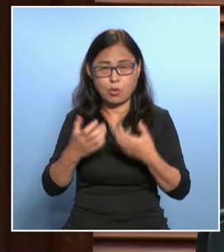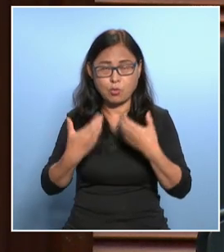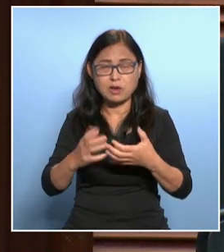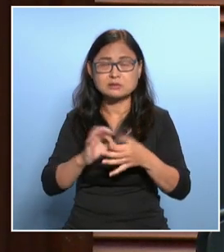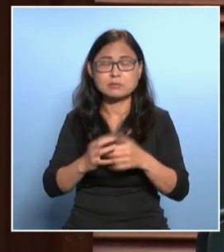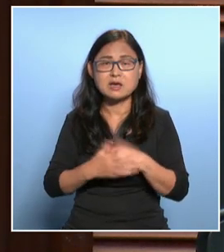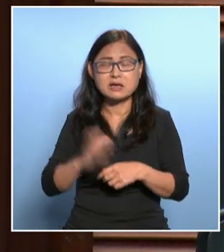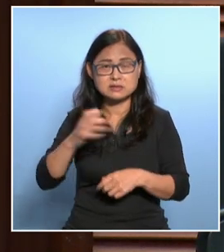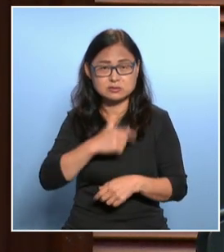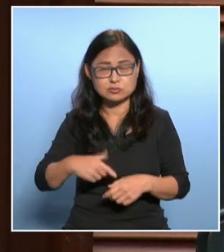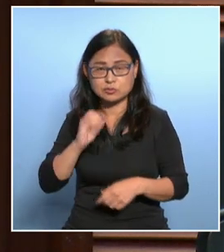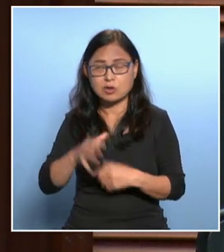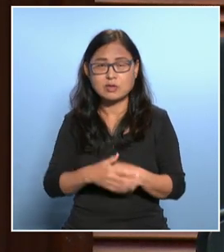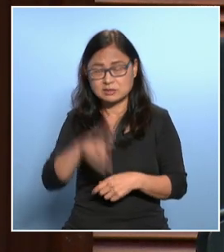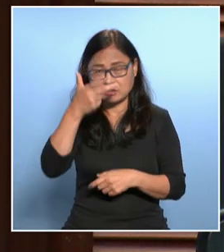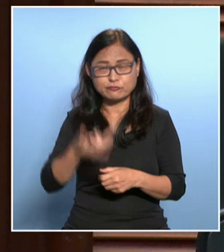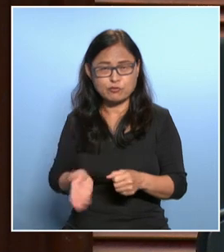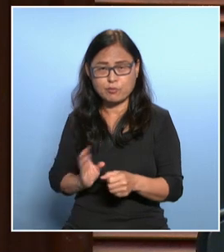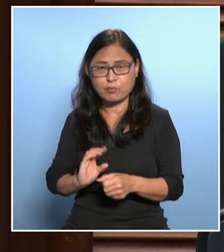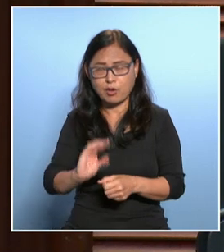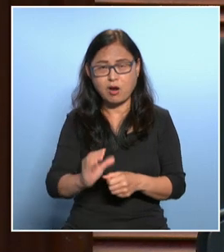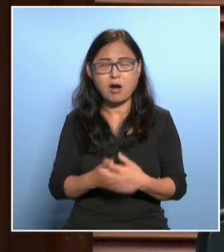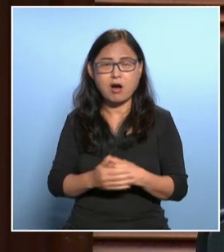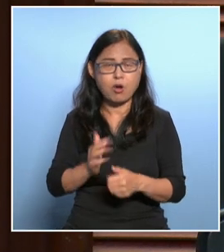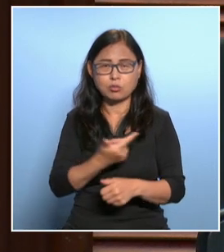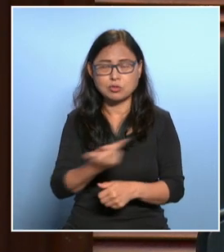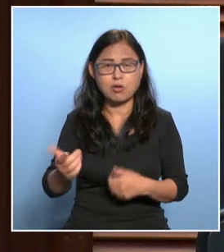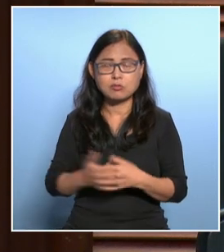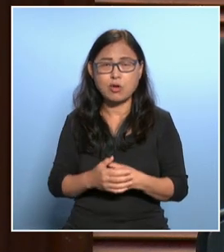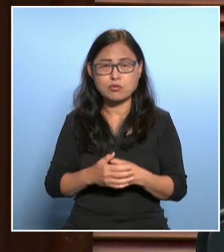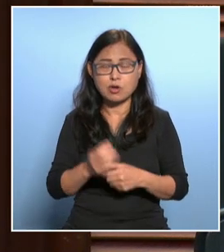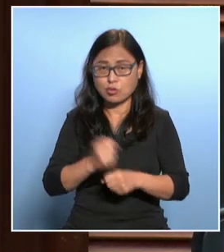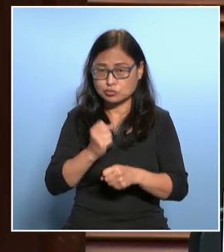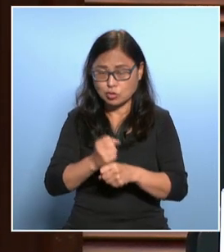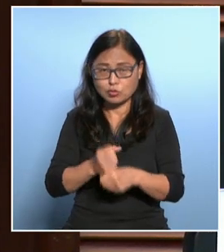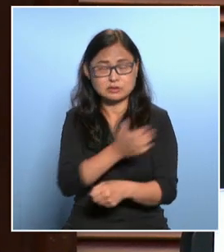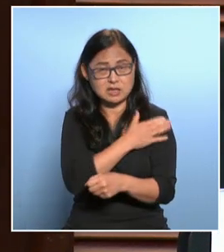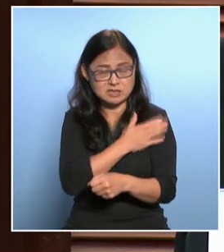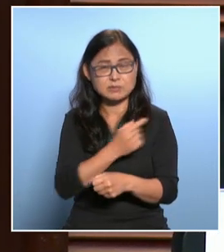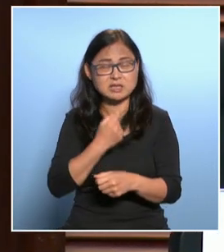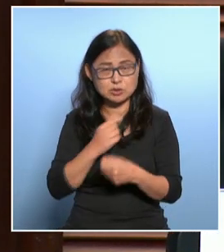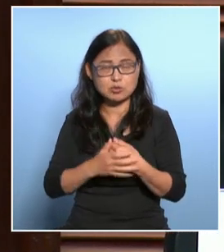efficacy, yes, we are concerned about them. The government has provided substantial subsidy